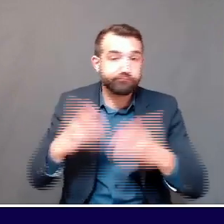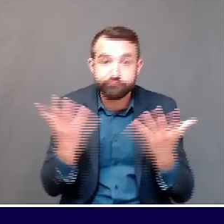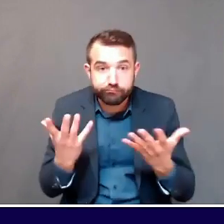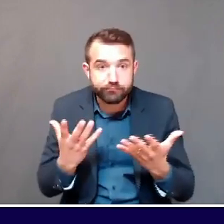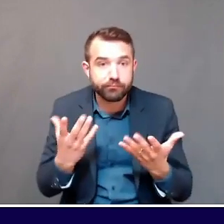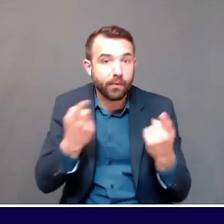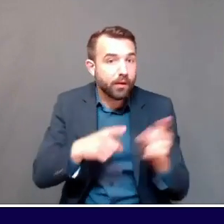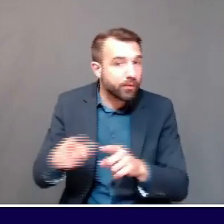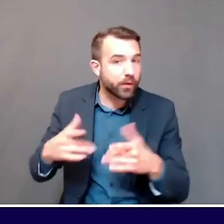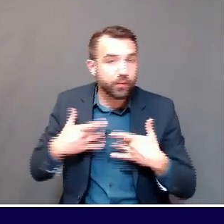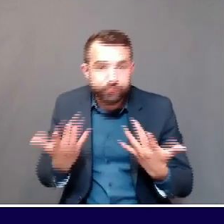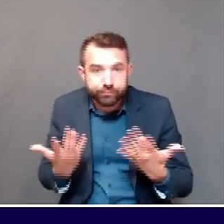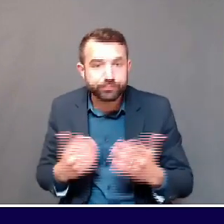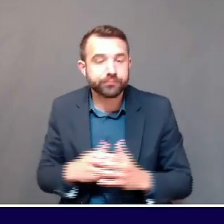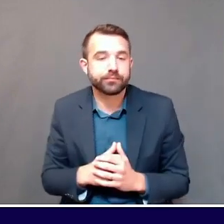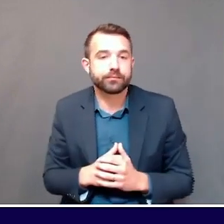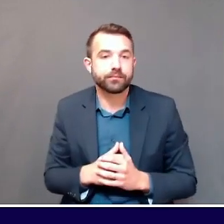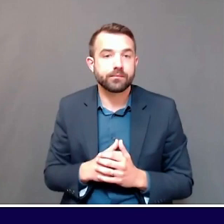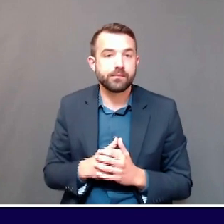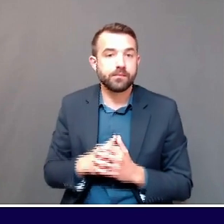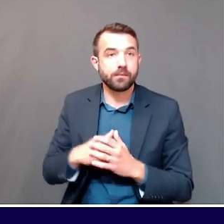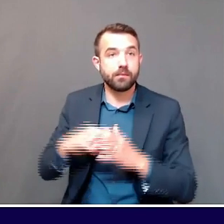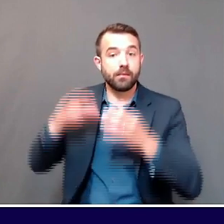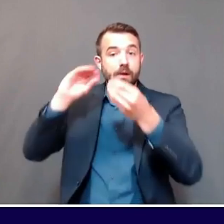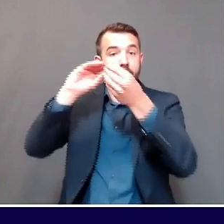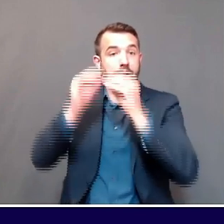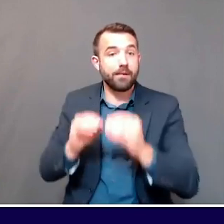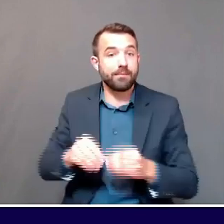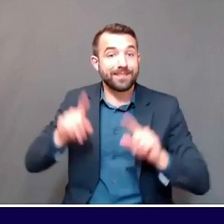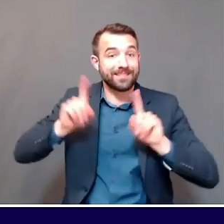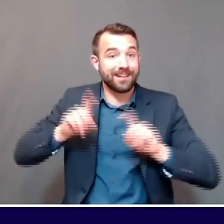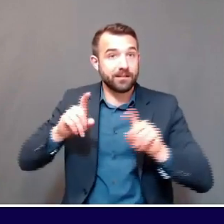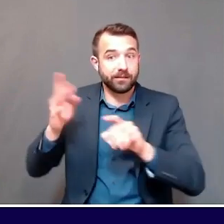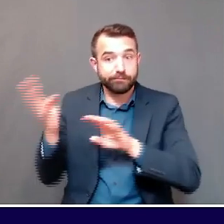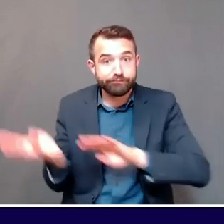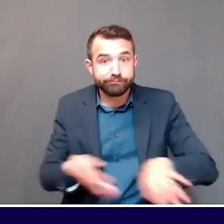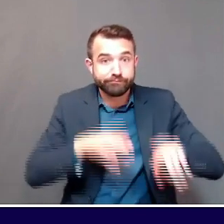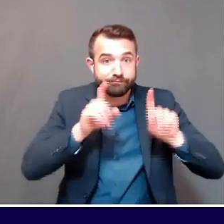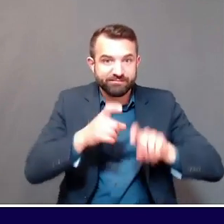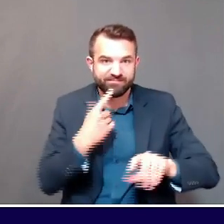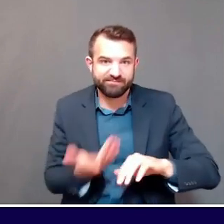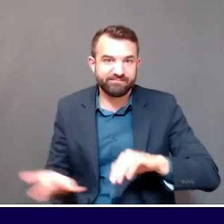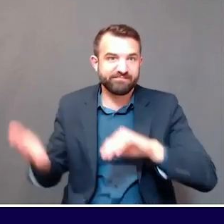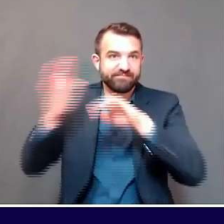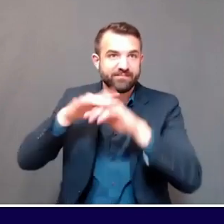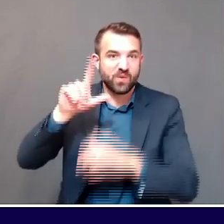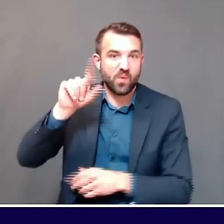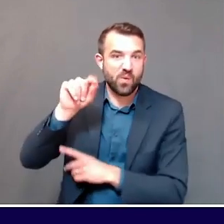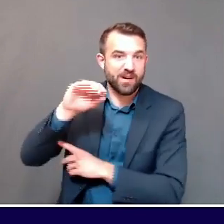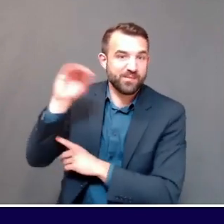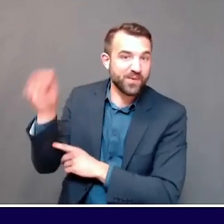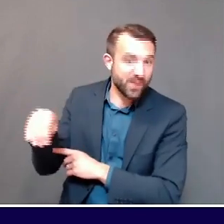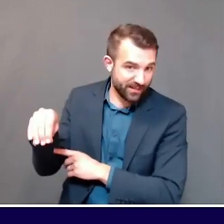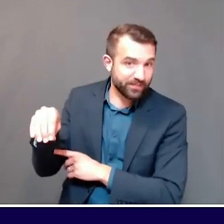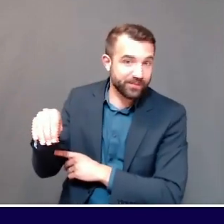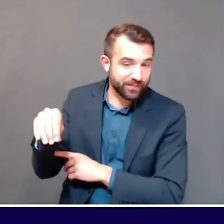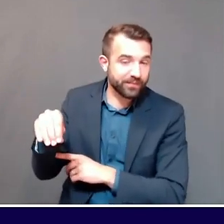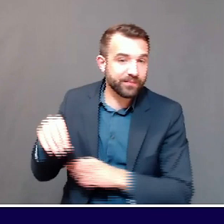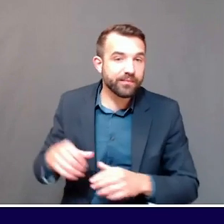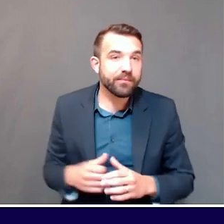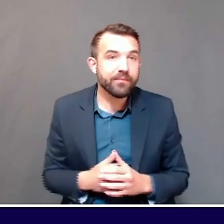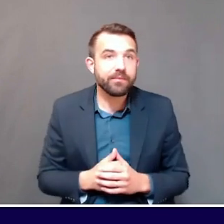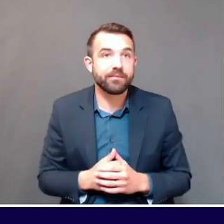the volume of tests that have been done has jumped about 20%. I'll break those down by the type of